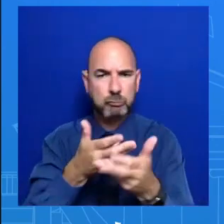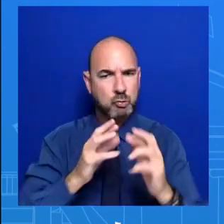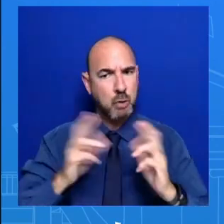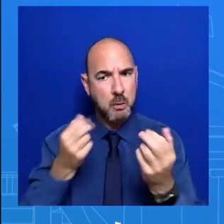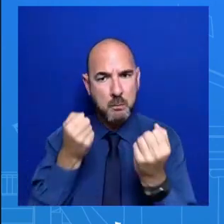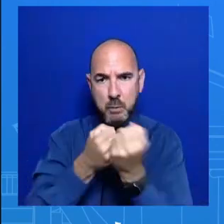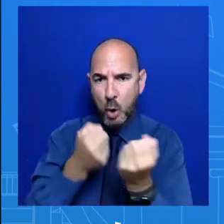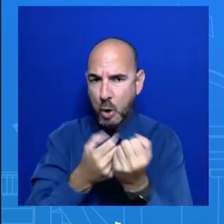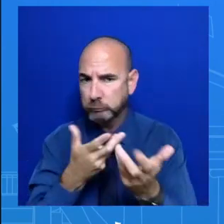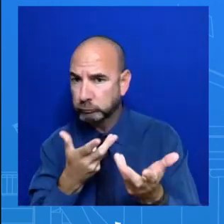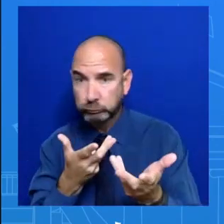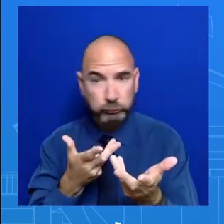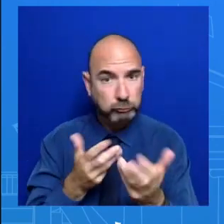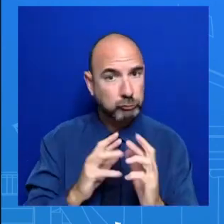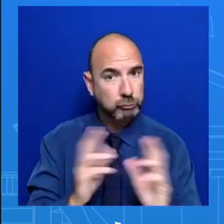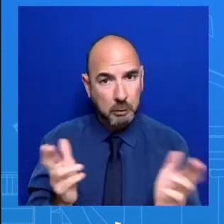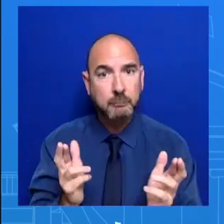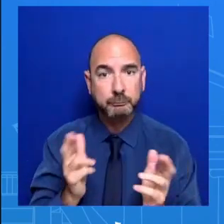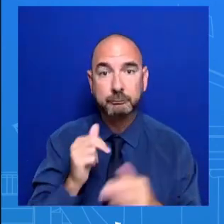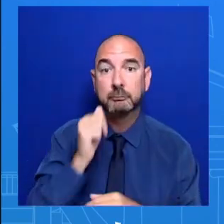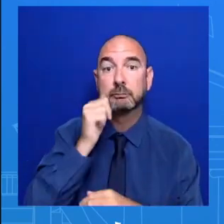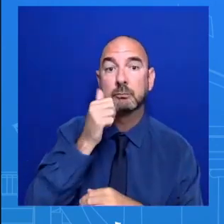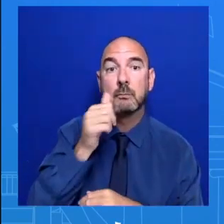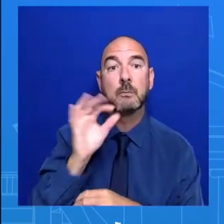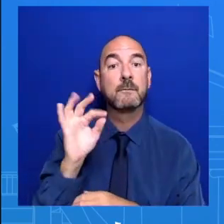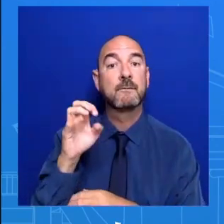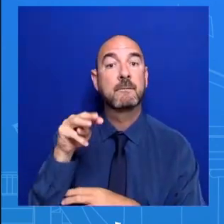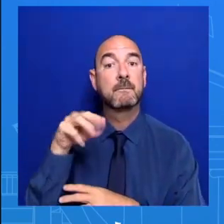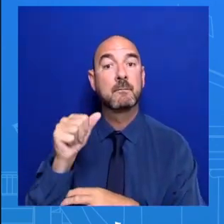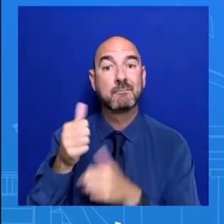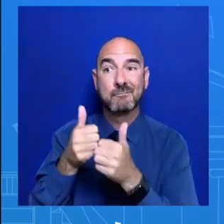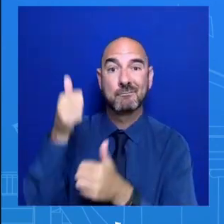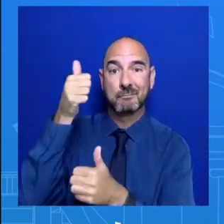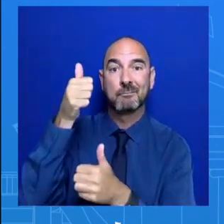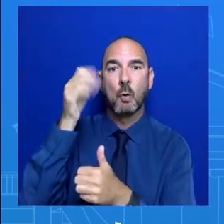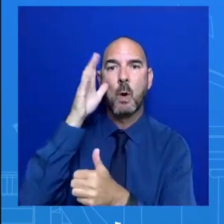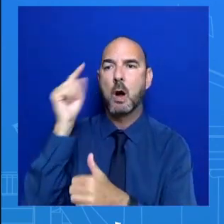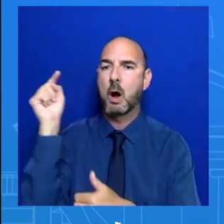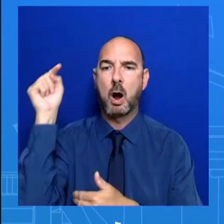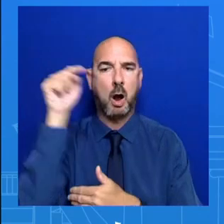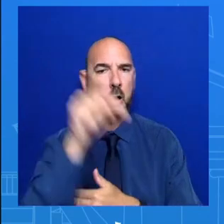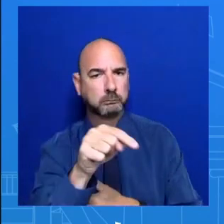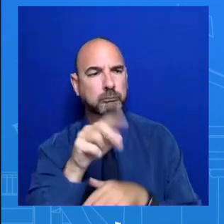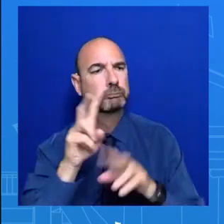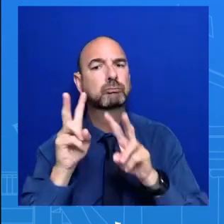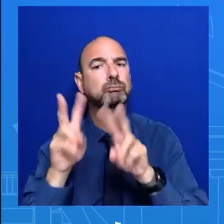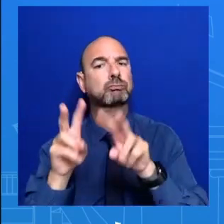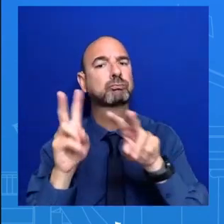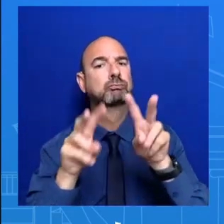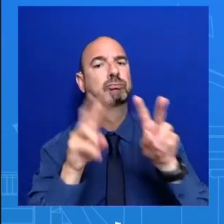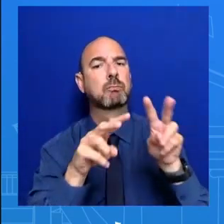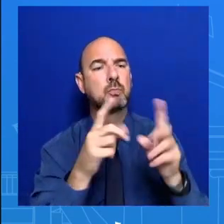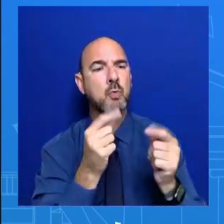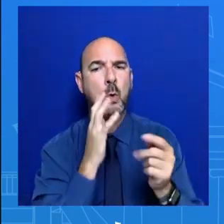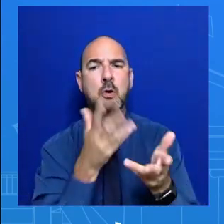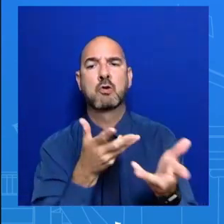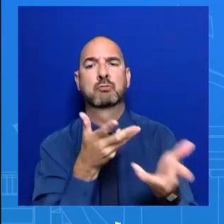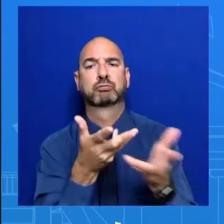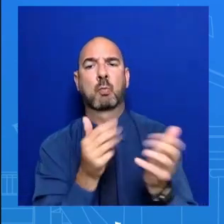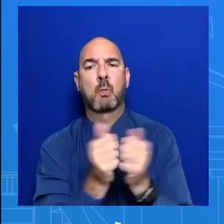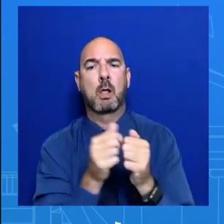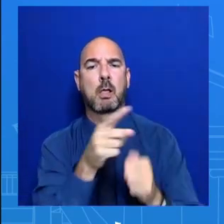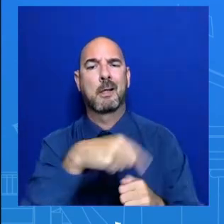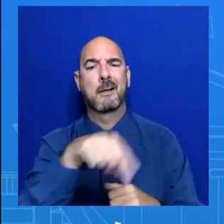to meet with local officials and affected residents and survey the damage. In the meantime, residents in affected areas should